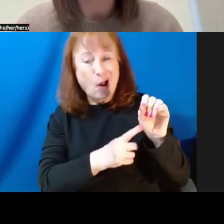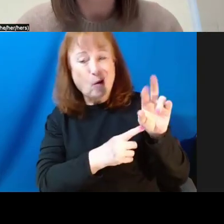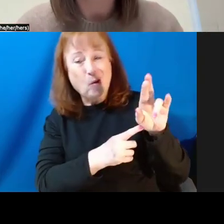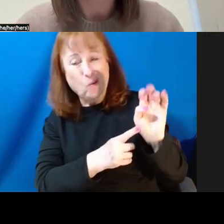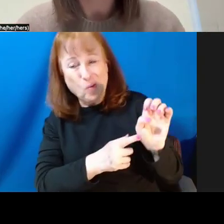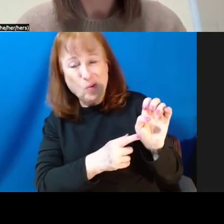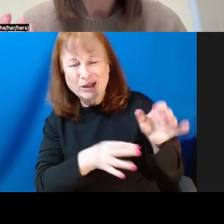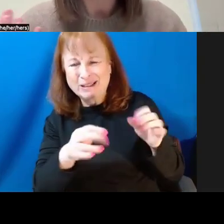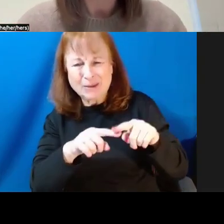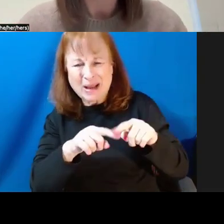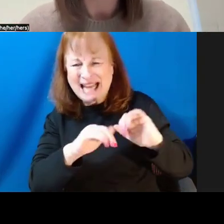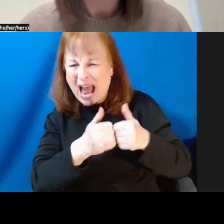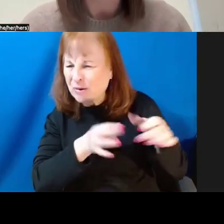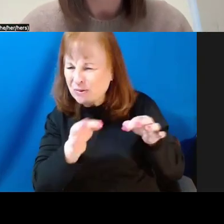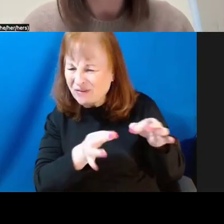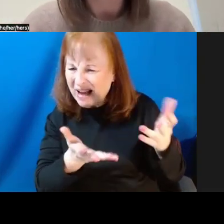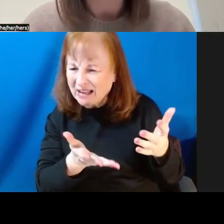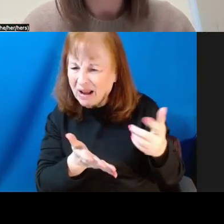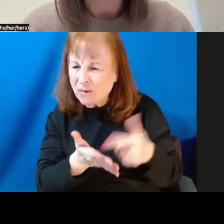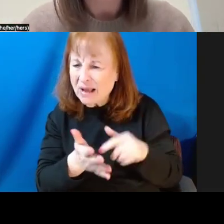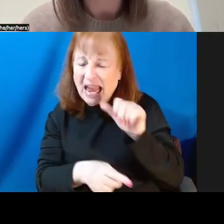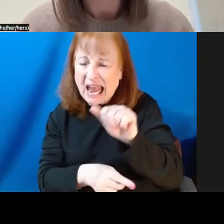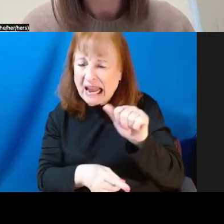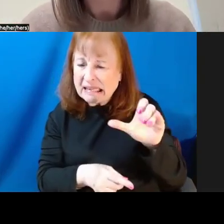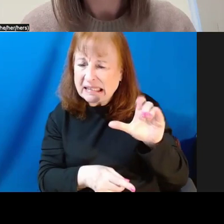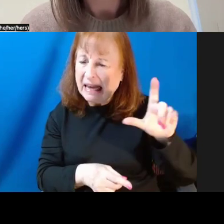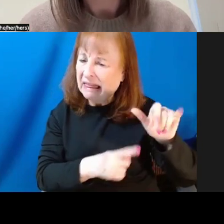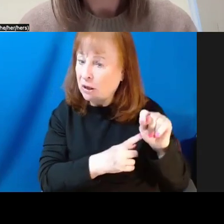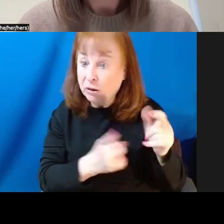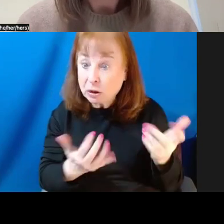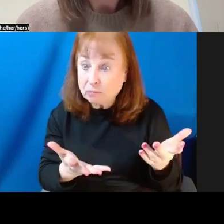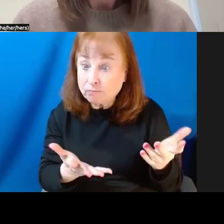how you define it. So what about in the AAC literature?